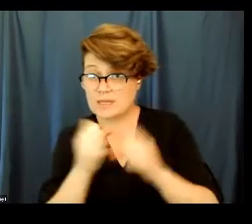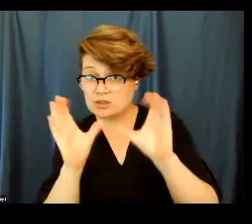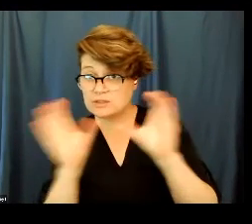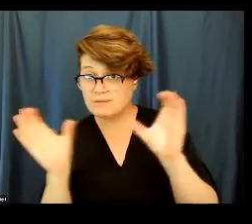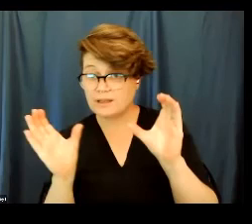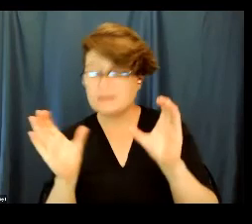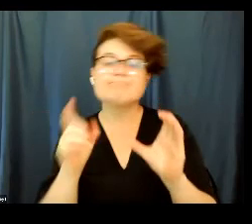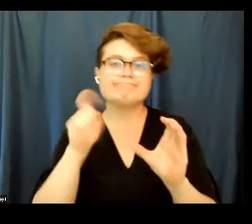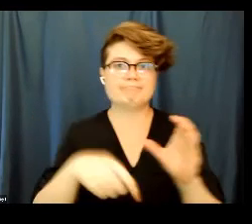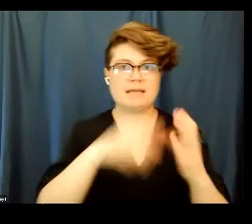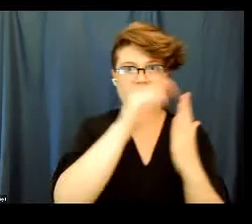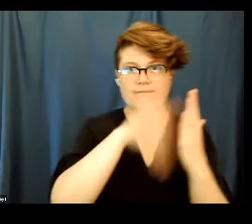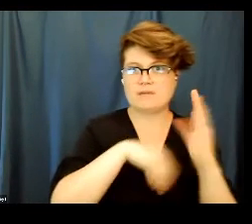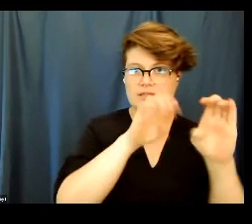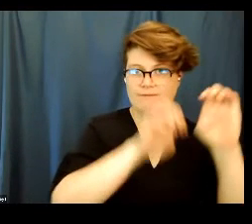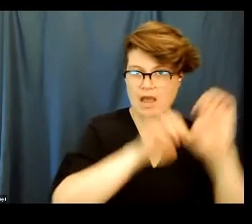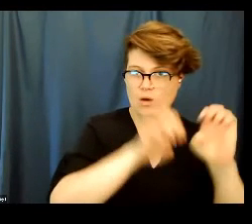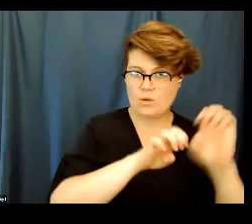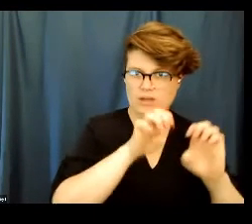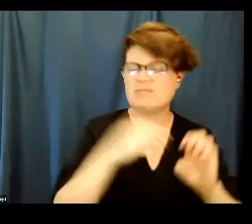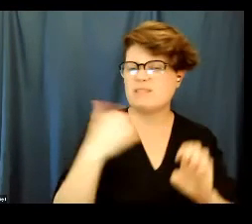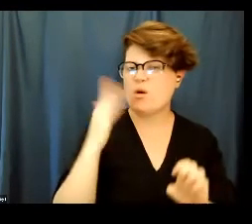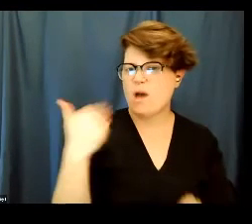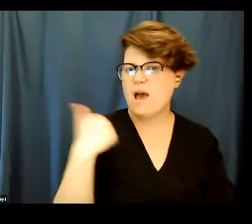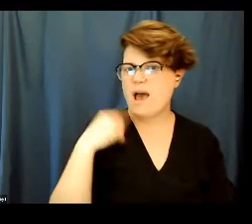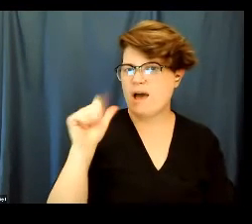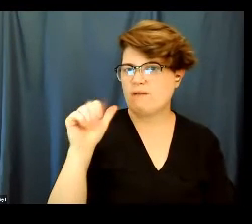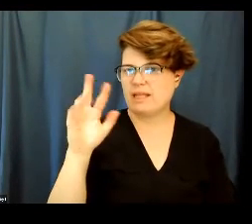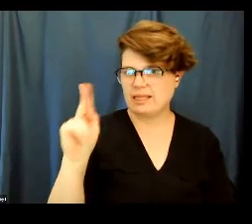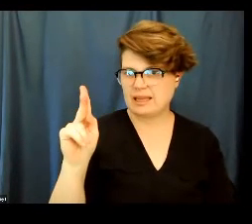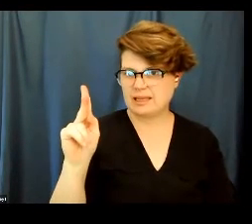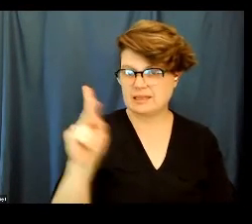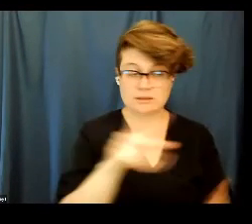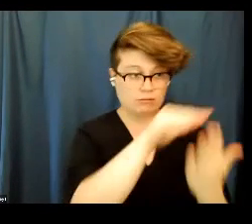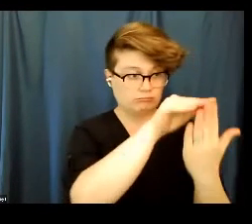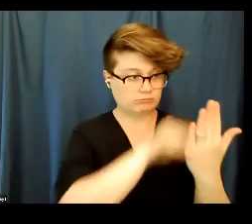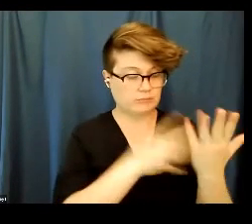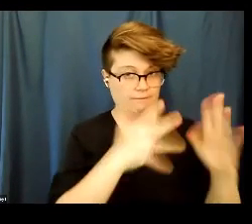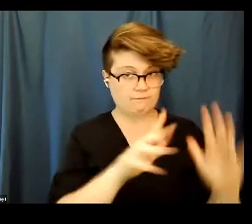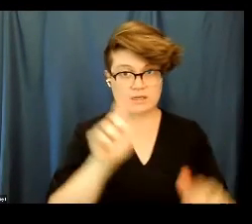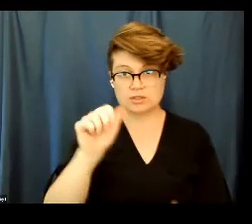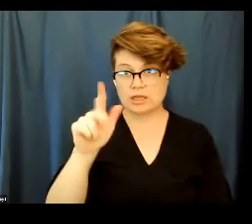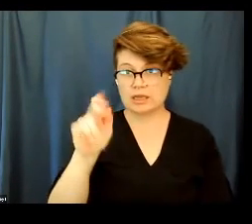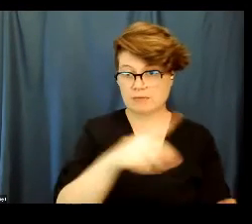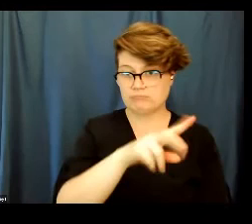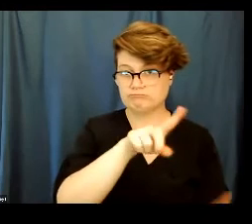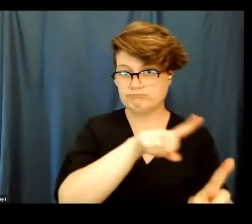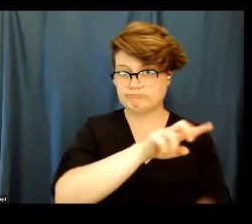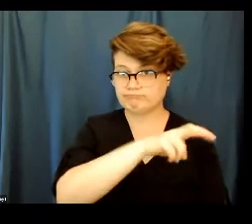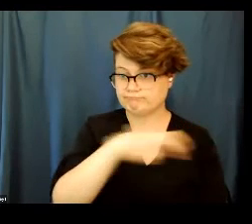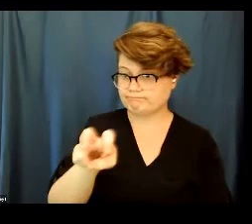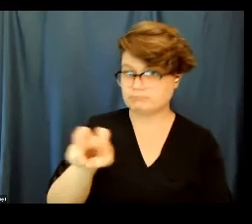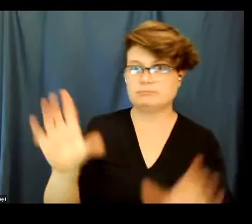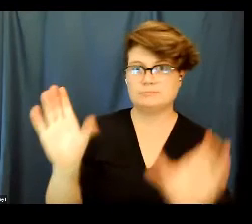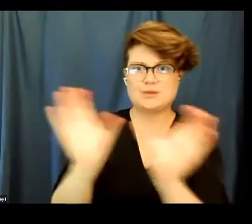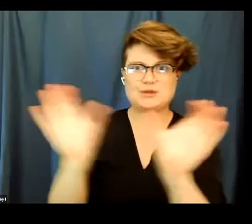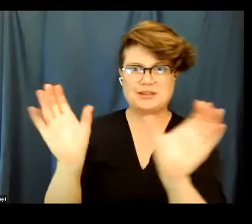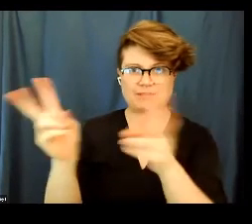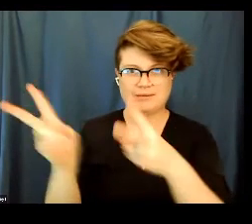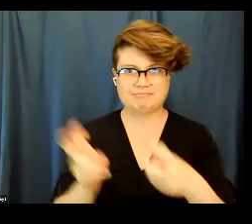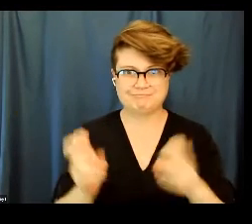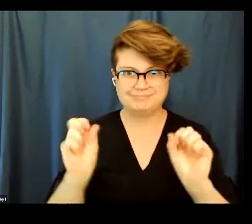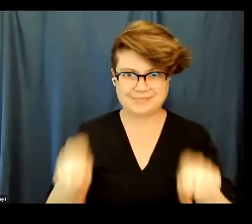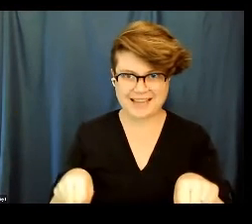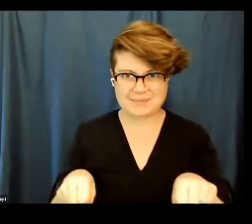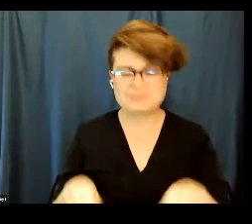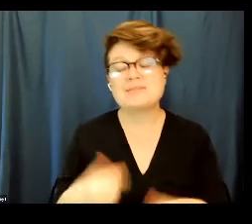the evaluation, and there will be a link to download the certificate once you have finished the evaluation. All right, so we will go ahead and get